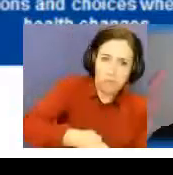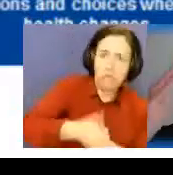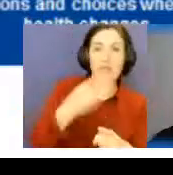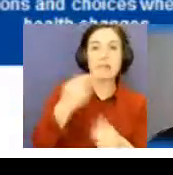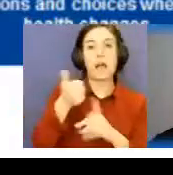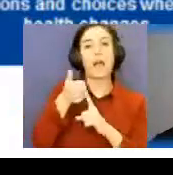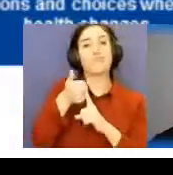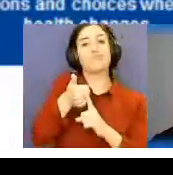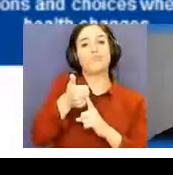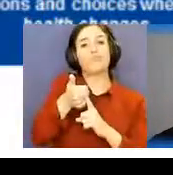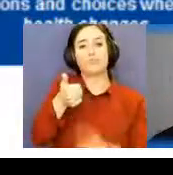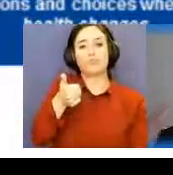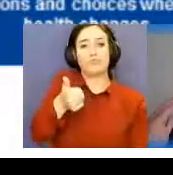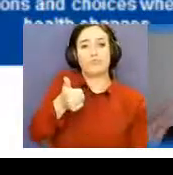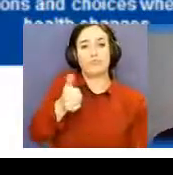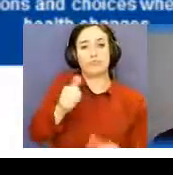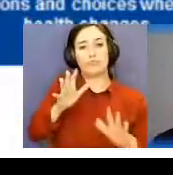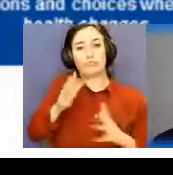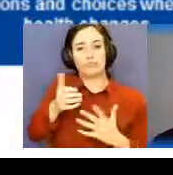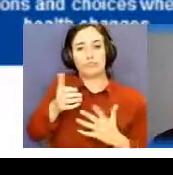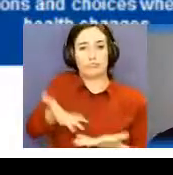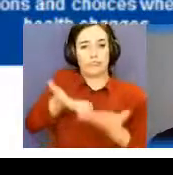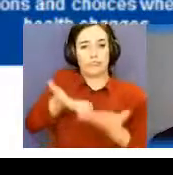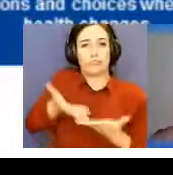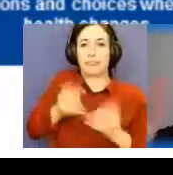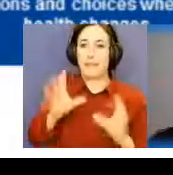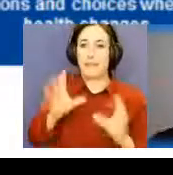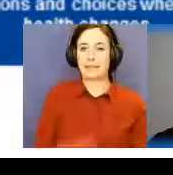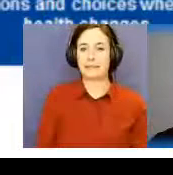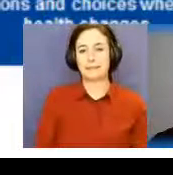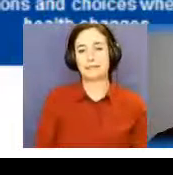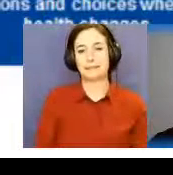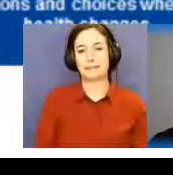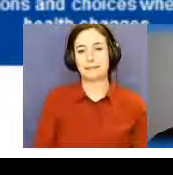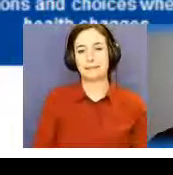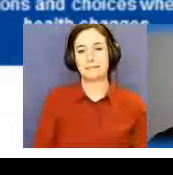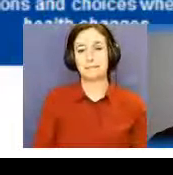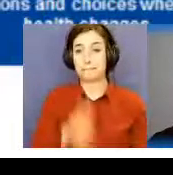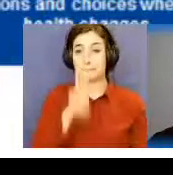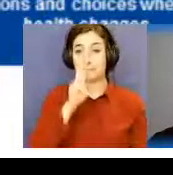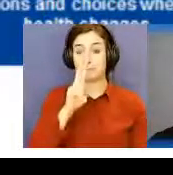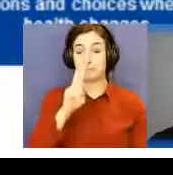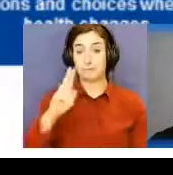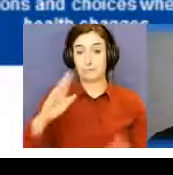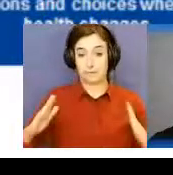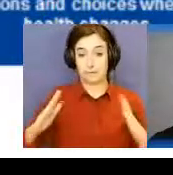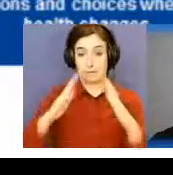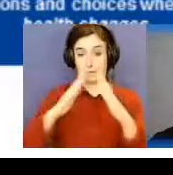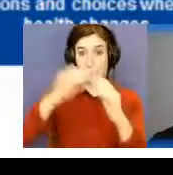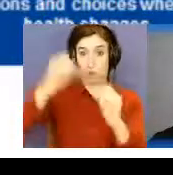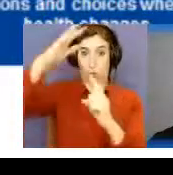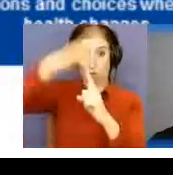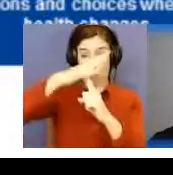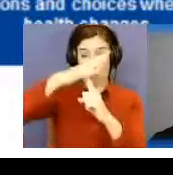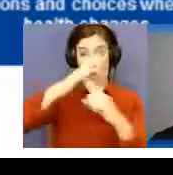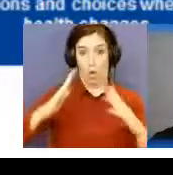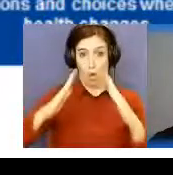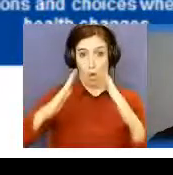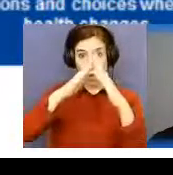it's effectively a sliding scale. So what you've got at the top of the pyramid there is that